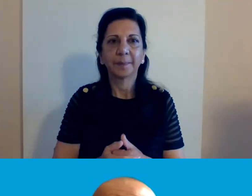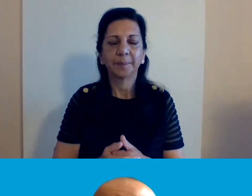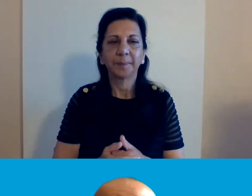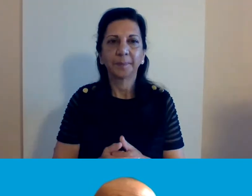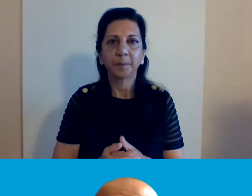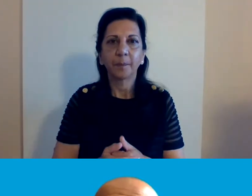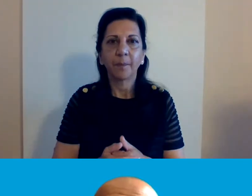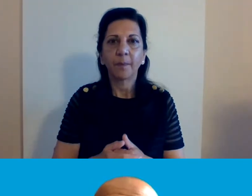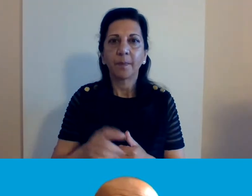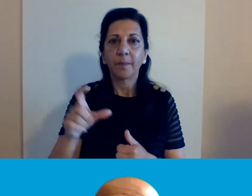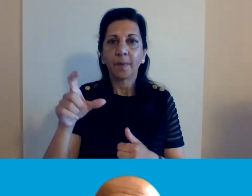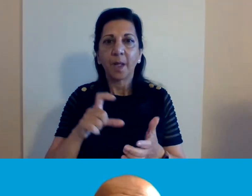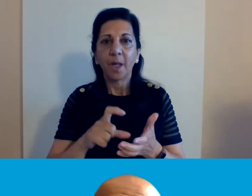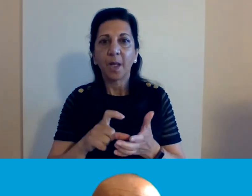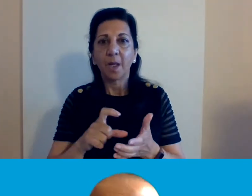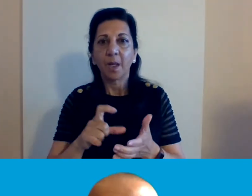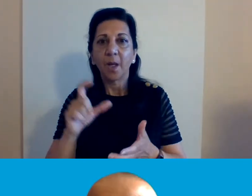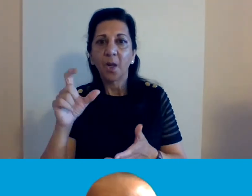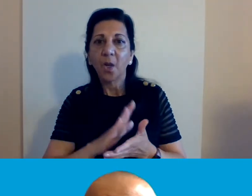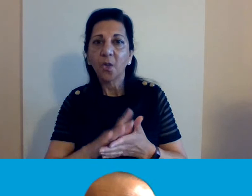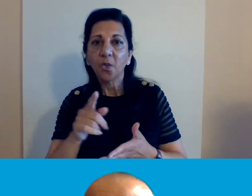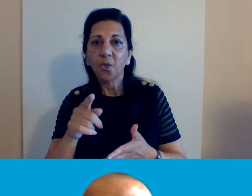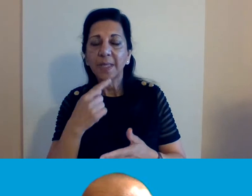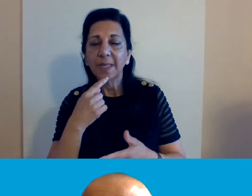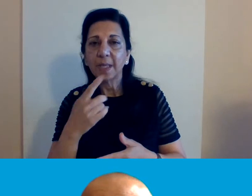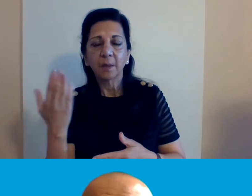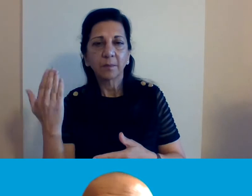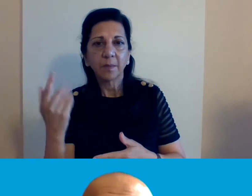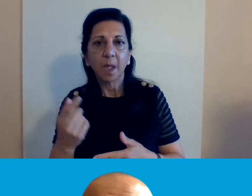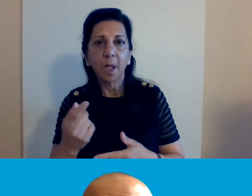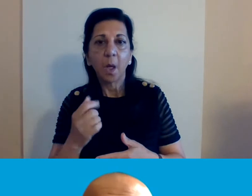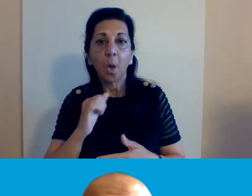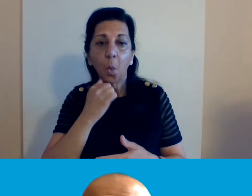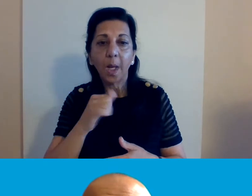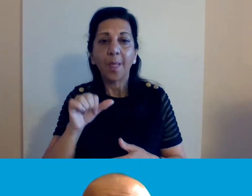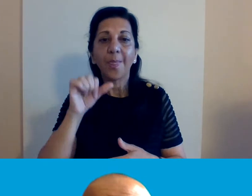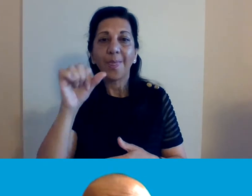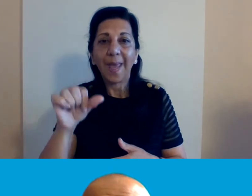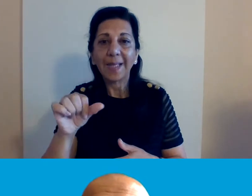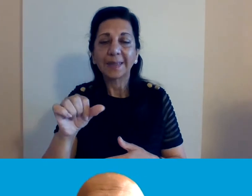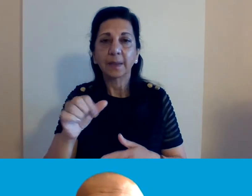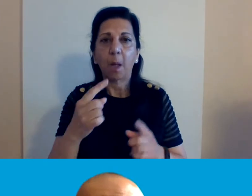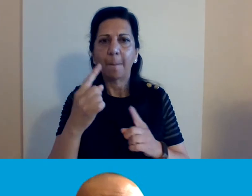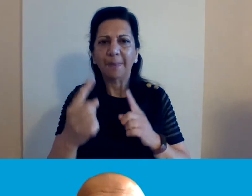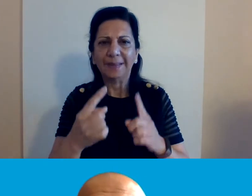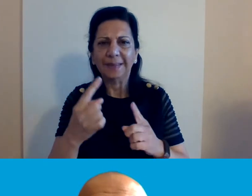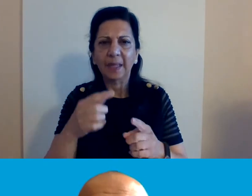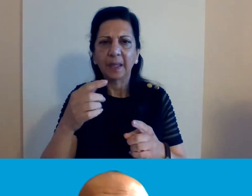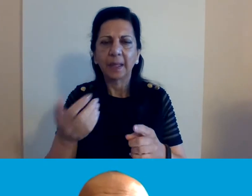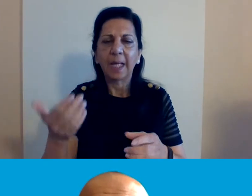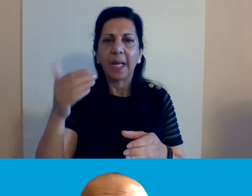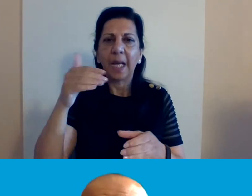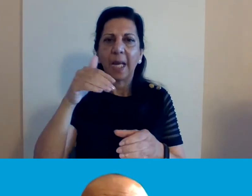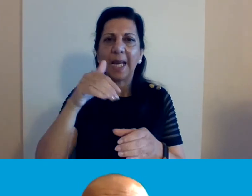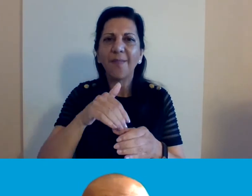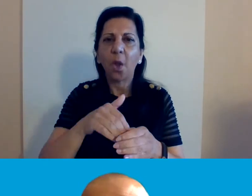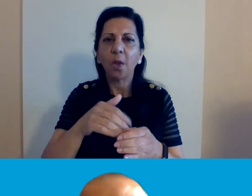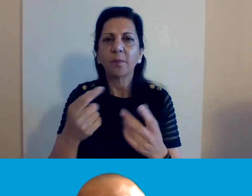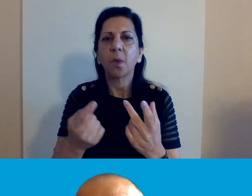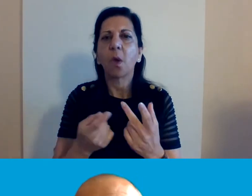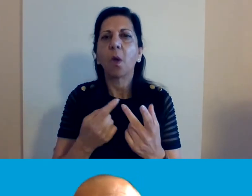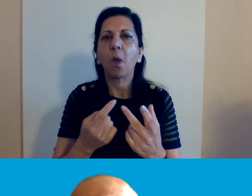said, we will bring in other members of the team to help out if needs be. Public health was mentioned.